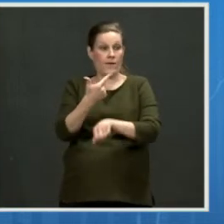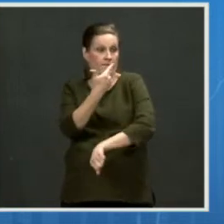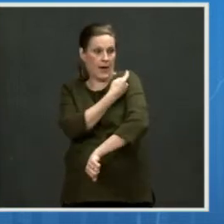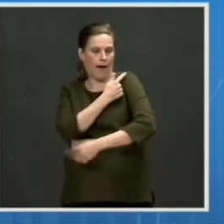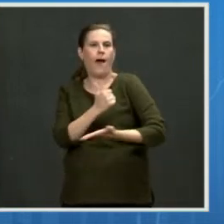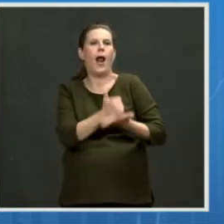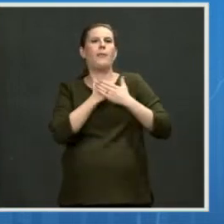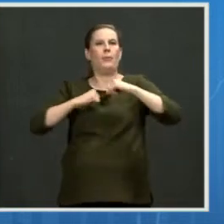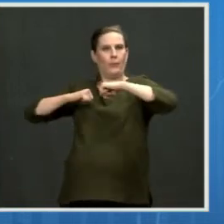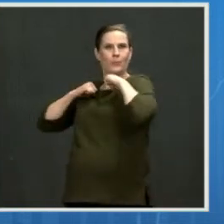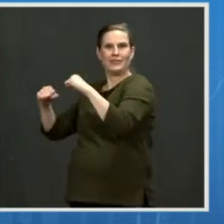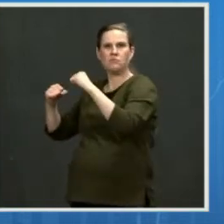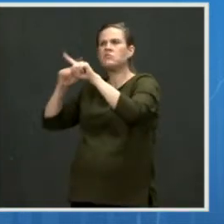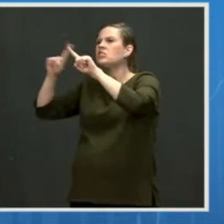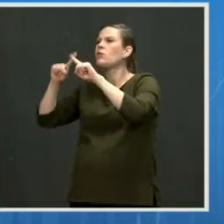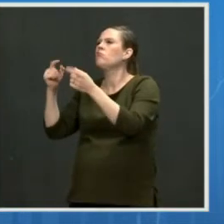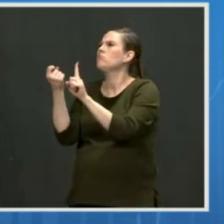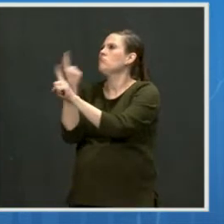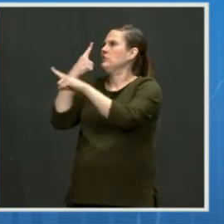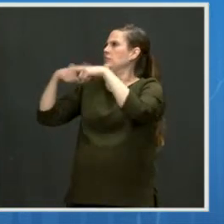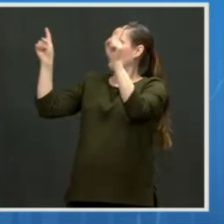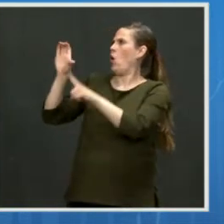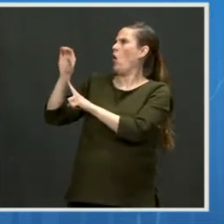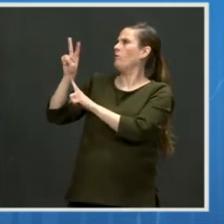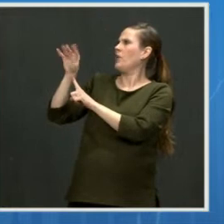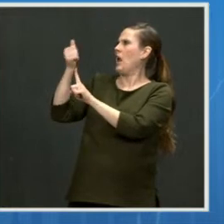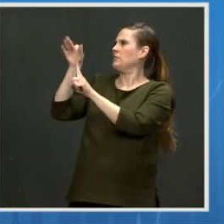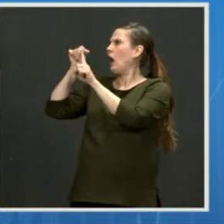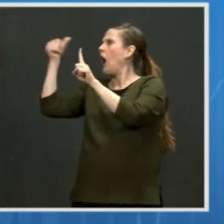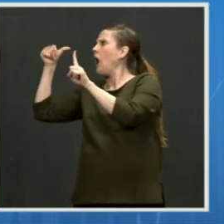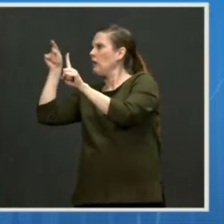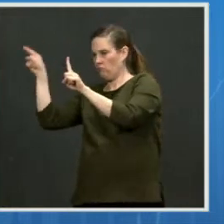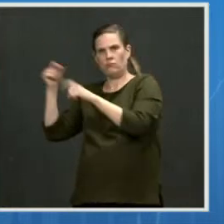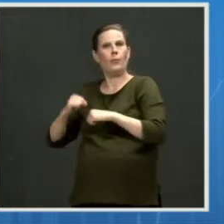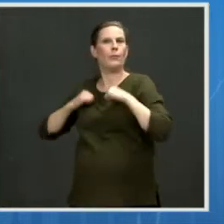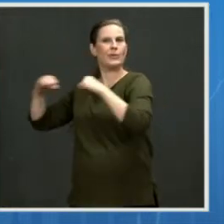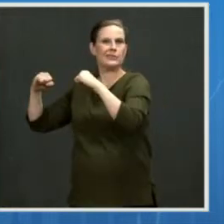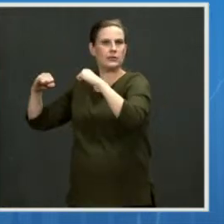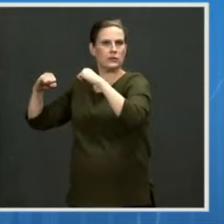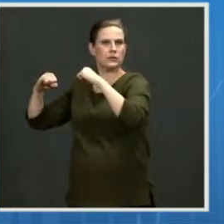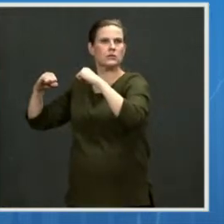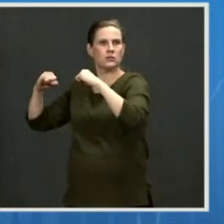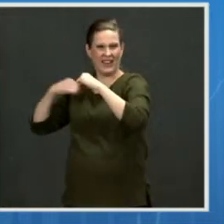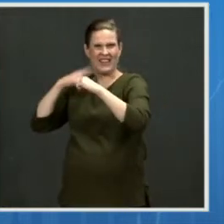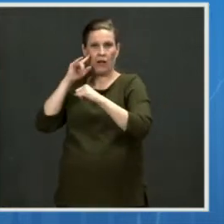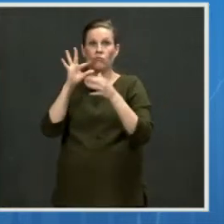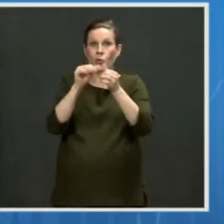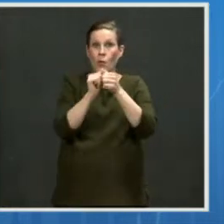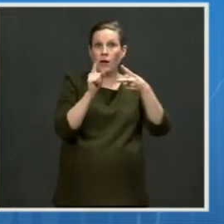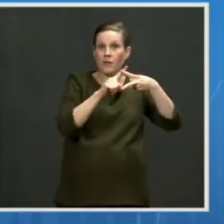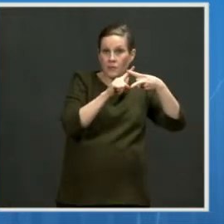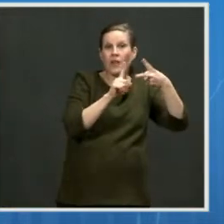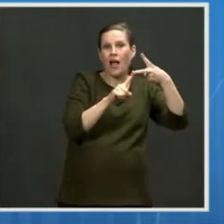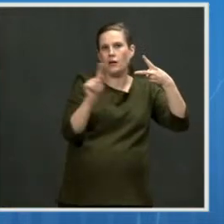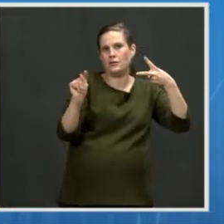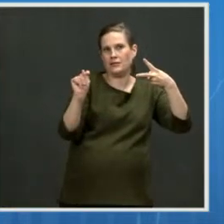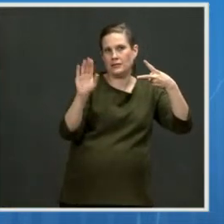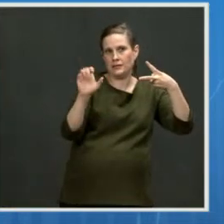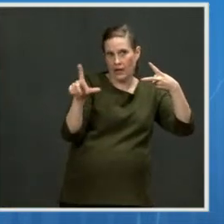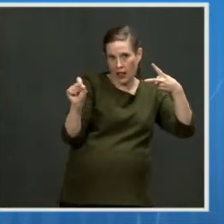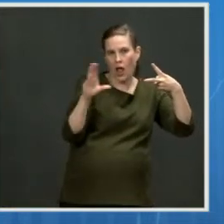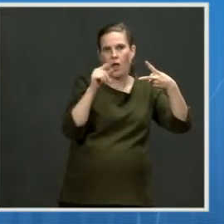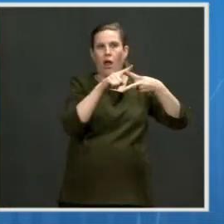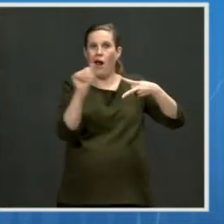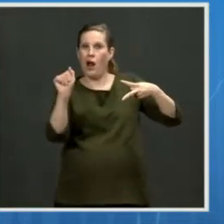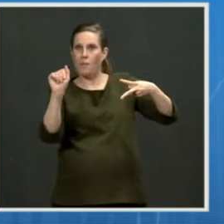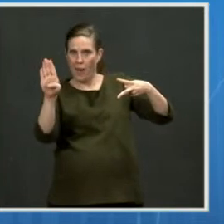are vaccinated against the wild type strain on two mechanisms: the antibody response that has a spillover effect, as